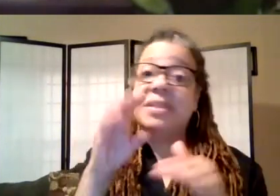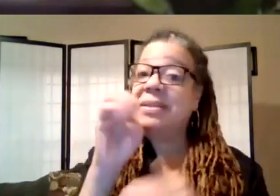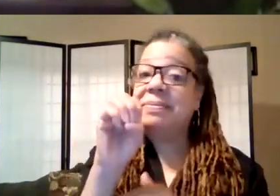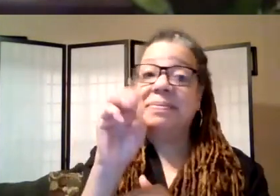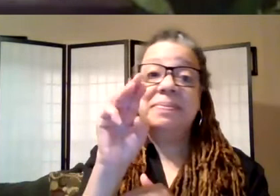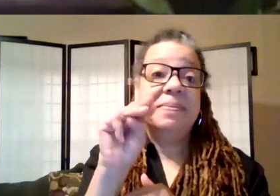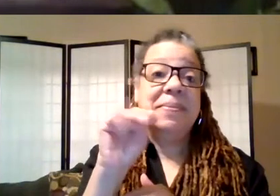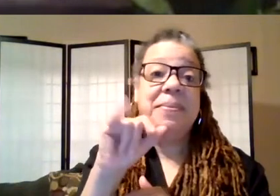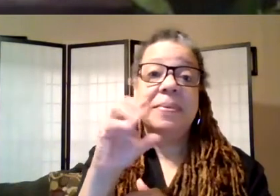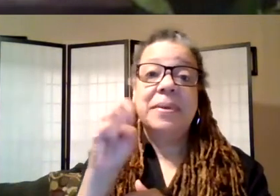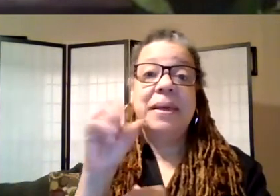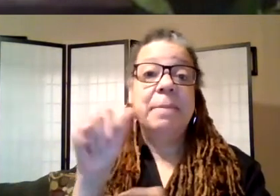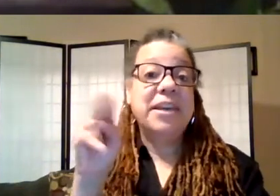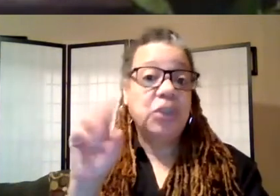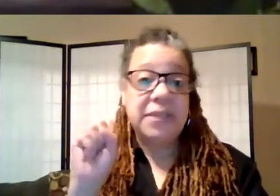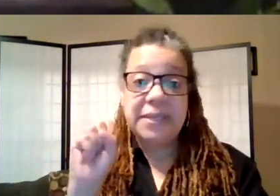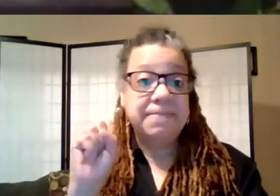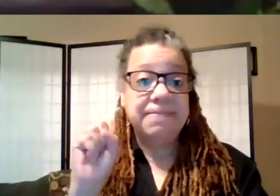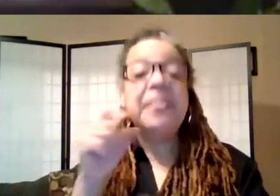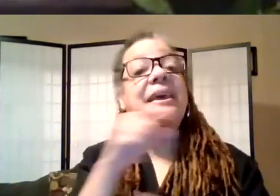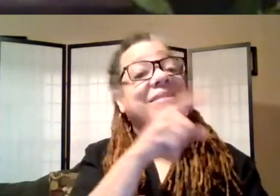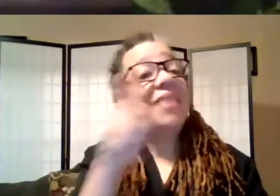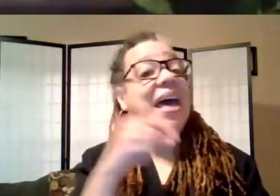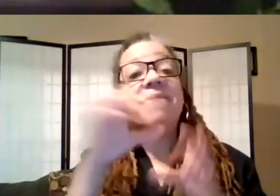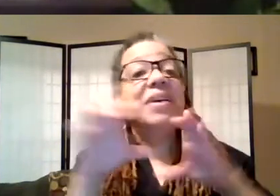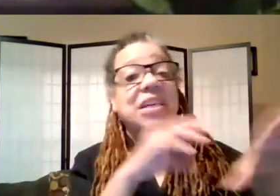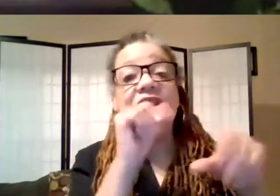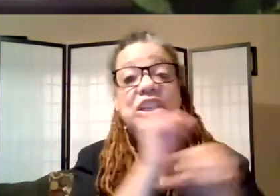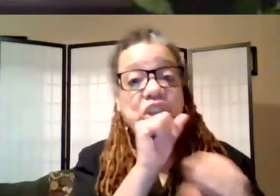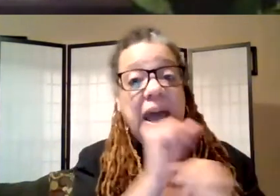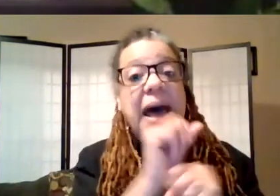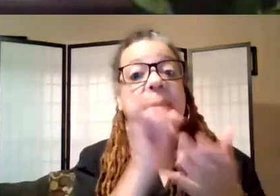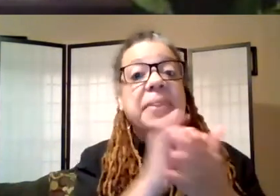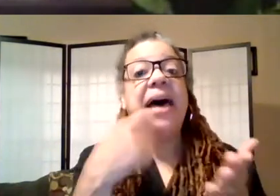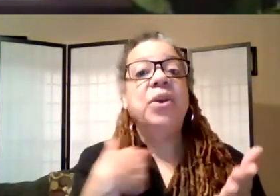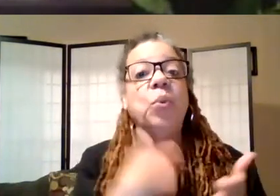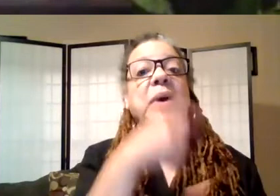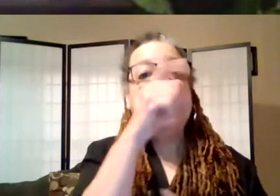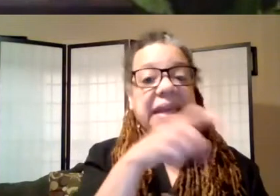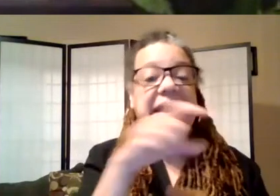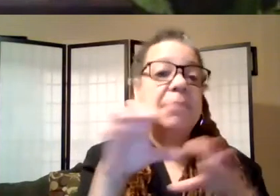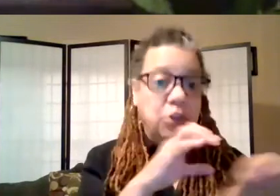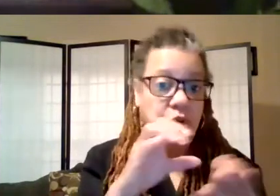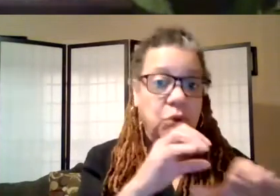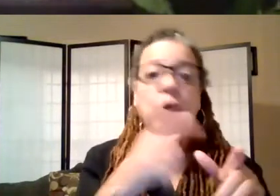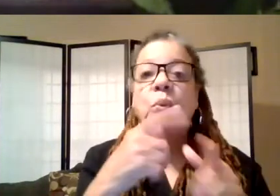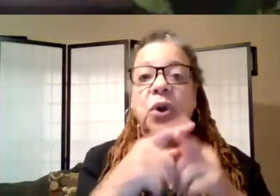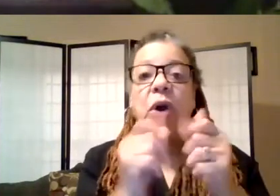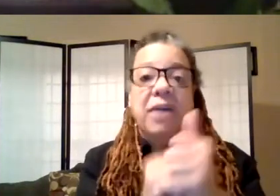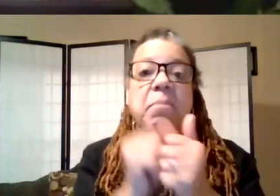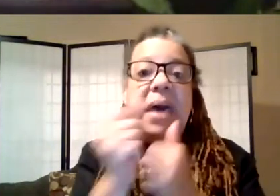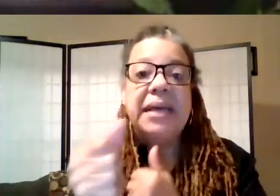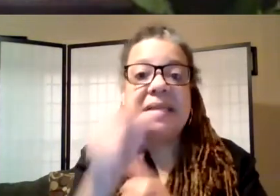by the state legislature. They haven't done the job that we need them to do. So we're going to do it for them and get this passed.